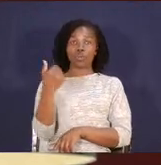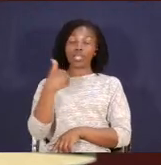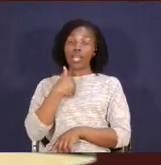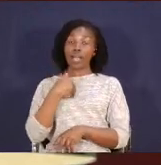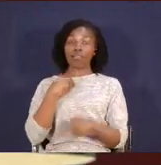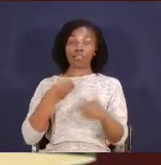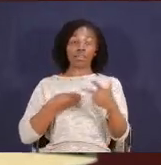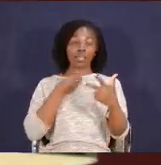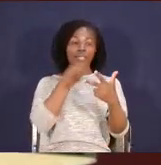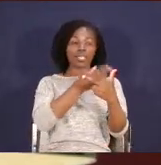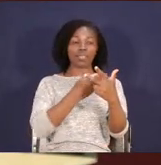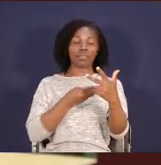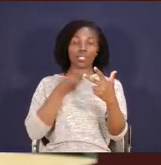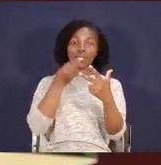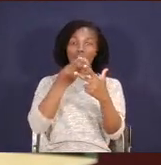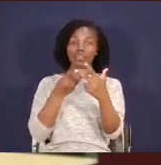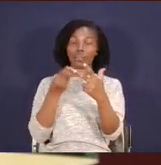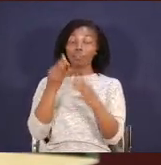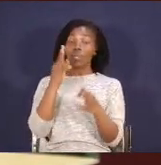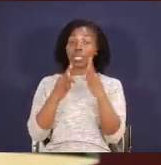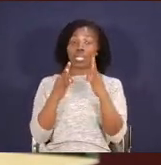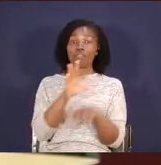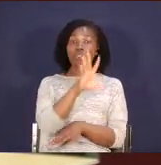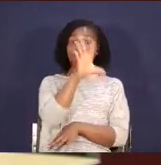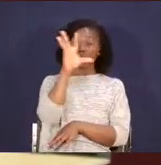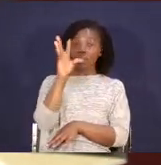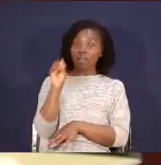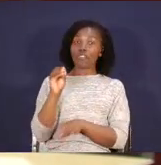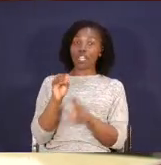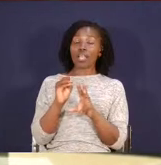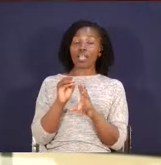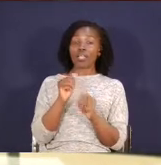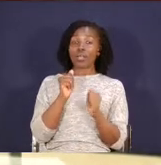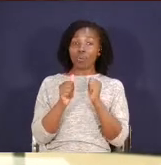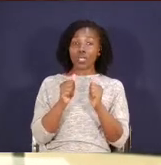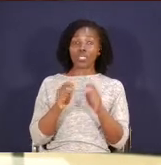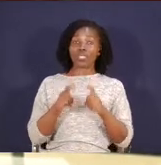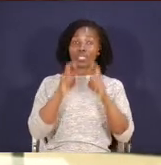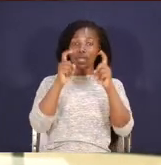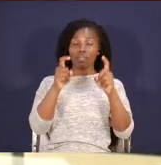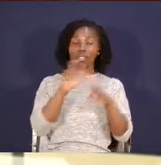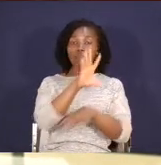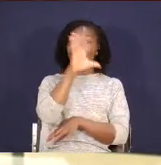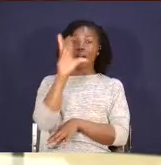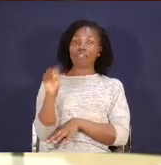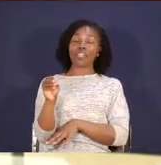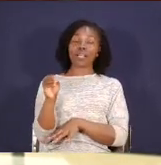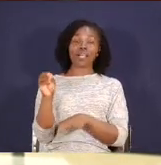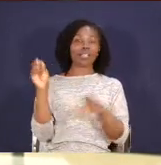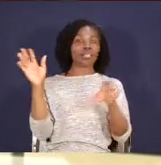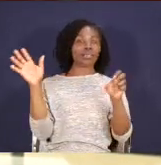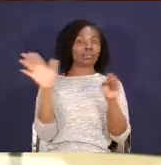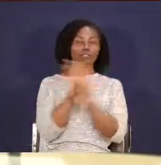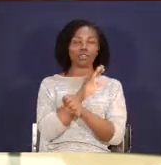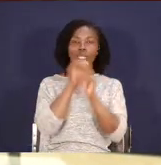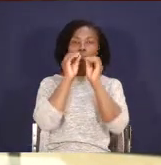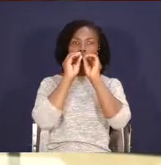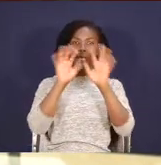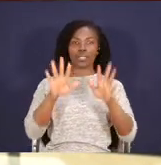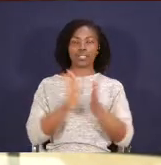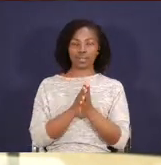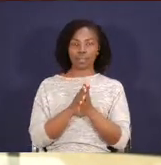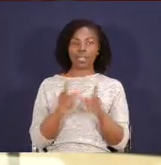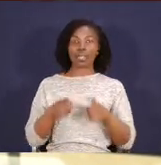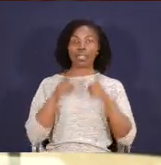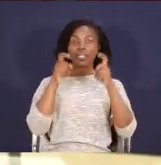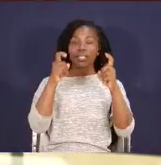Africa. And if there is a continent in the world that is gifted, it is the continent of Africa. Under the